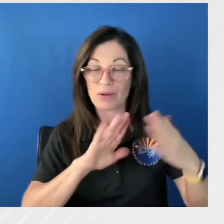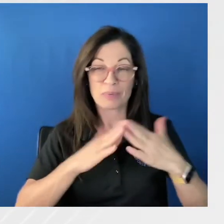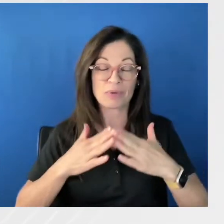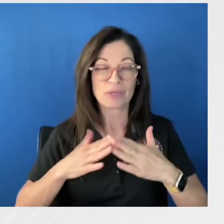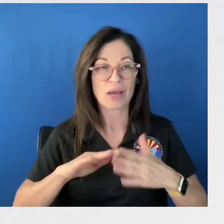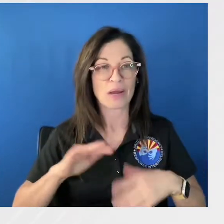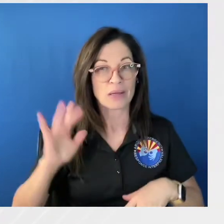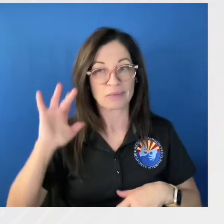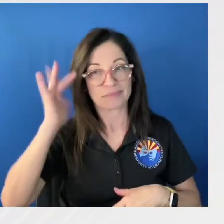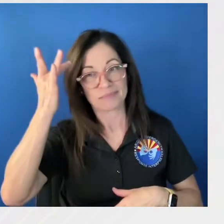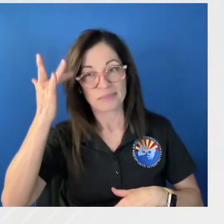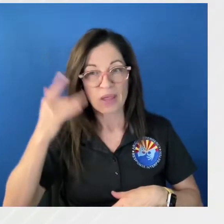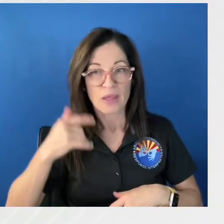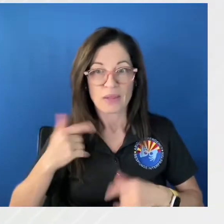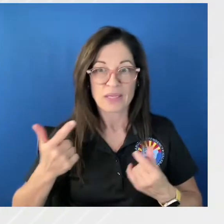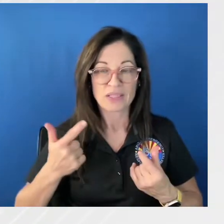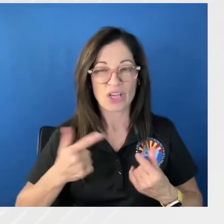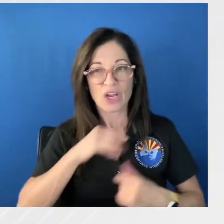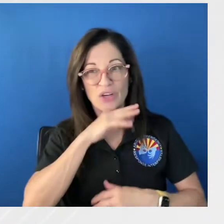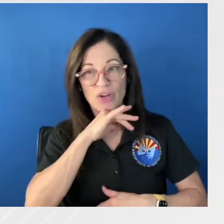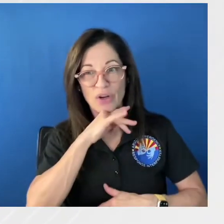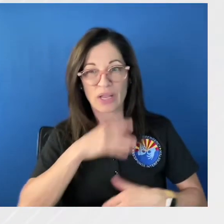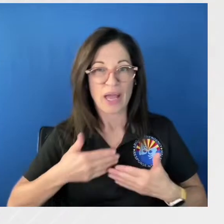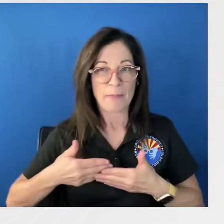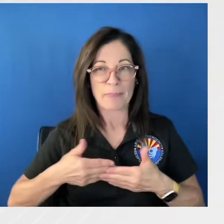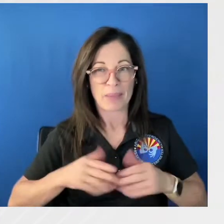baby diapers being left behind. Is that the truth?